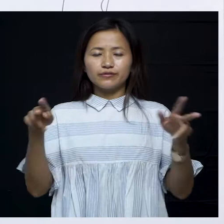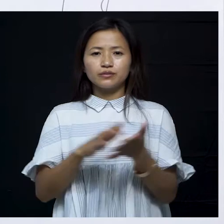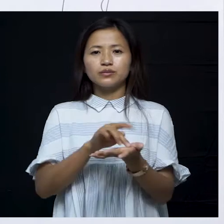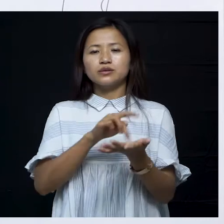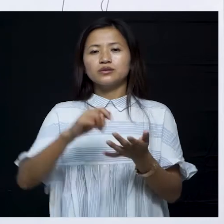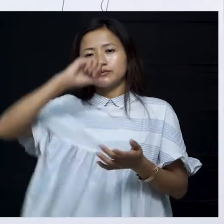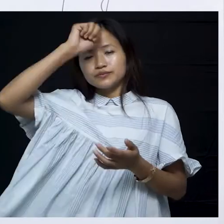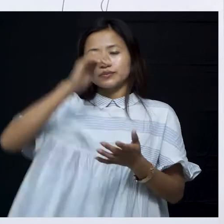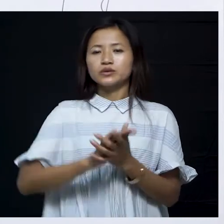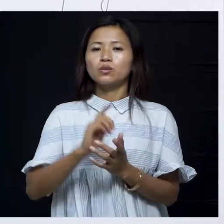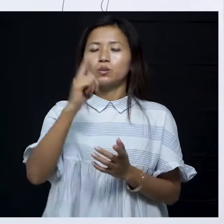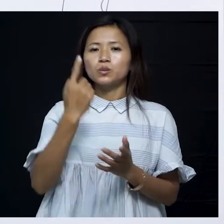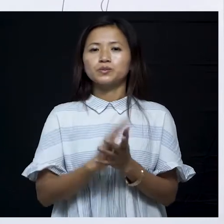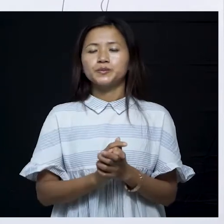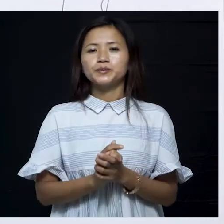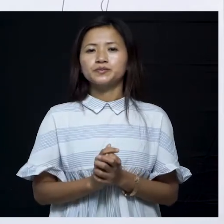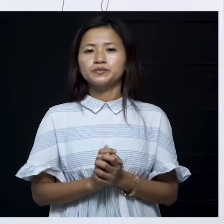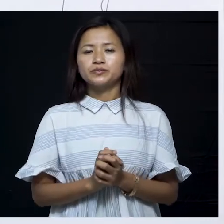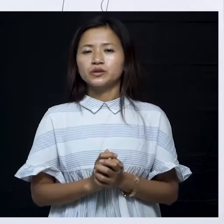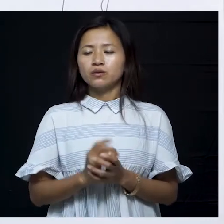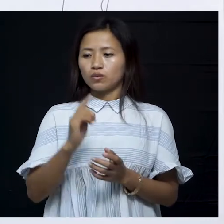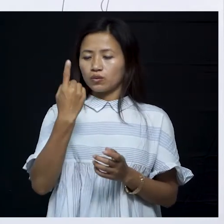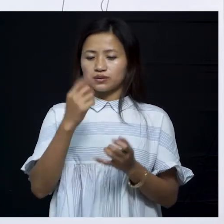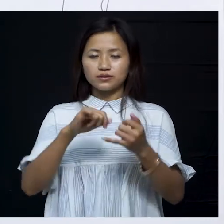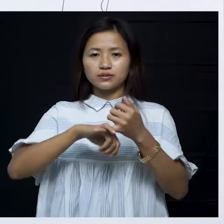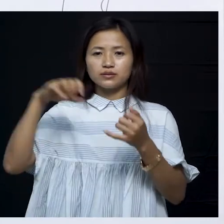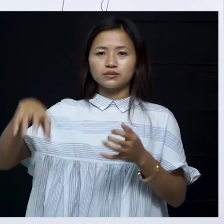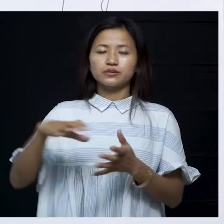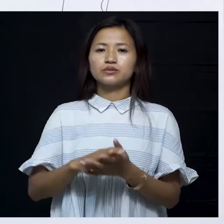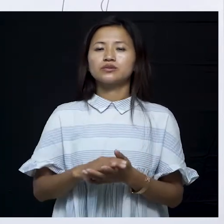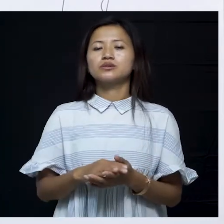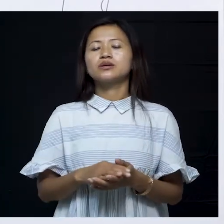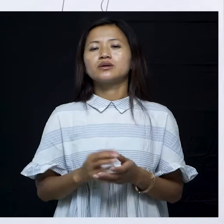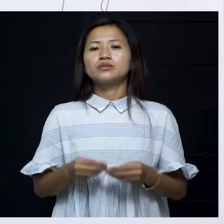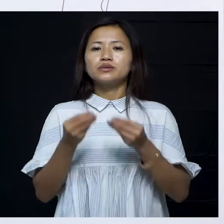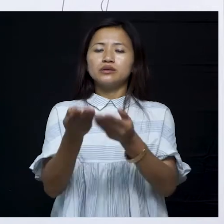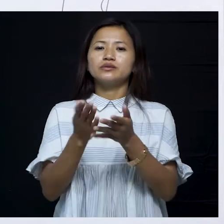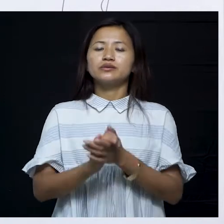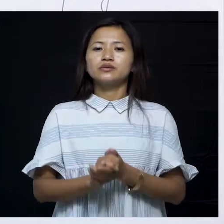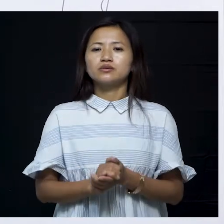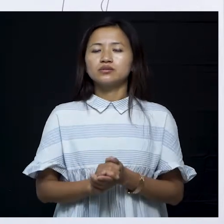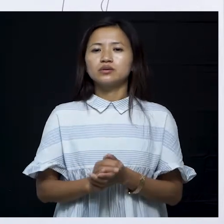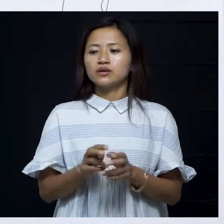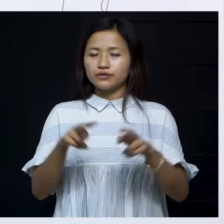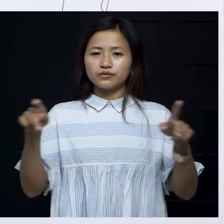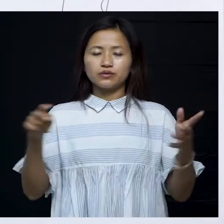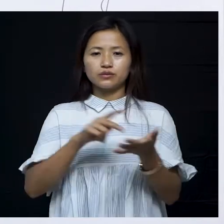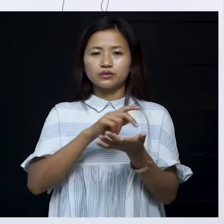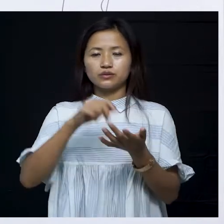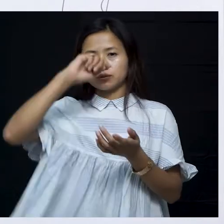So suppose if one state provides all those drugs, then they are being supplied